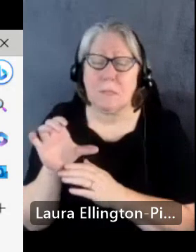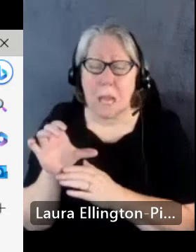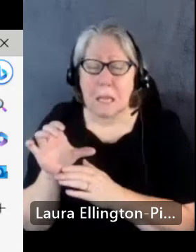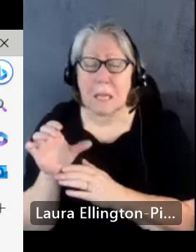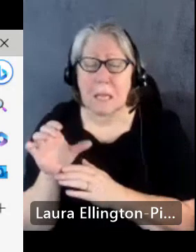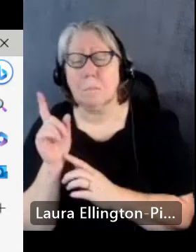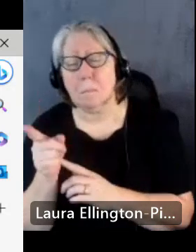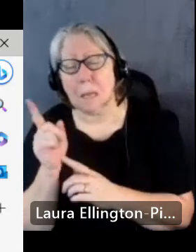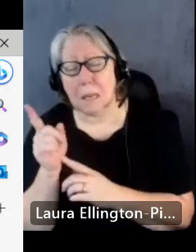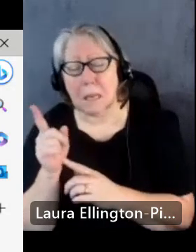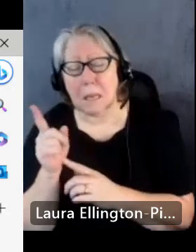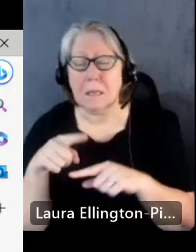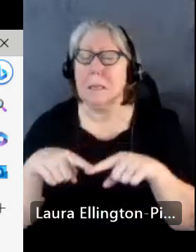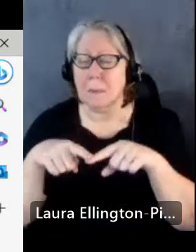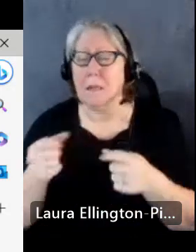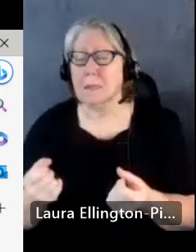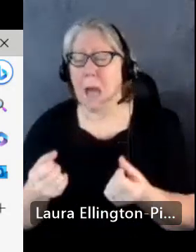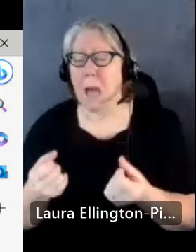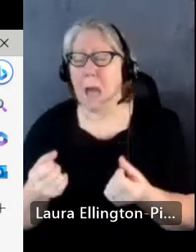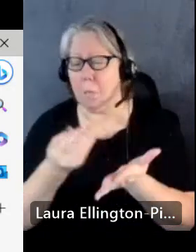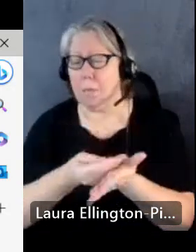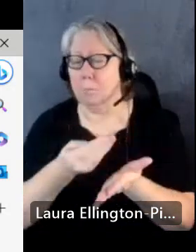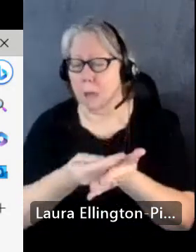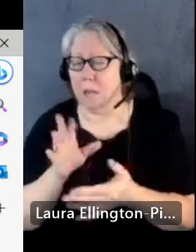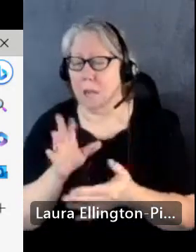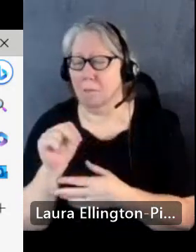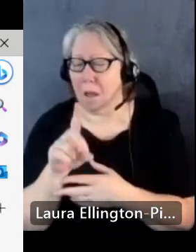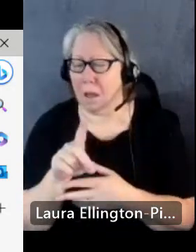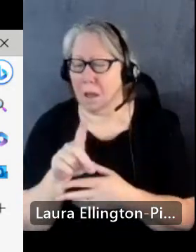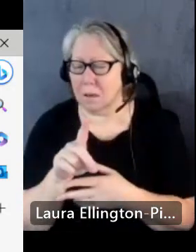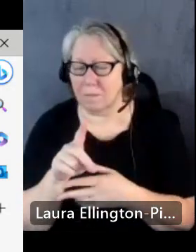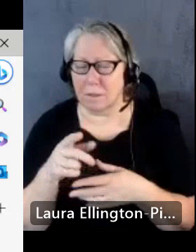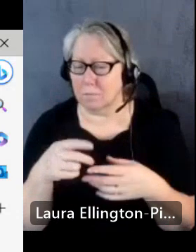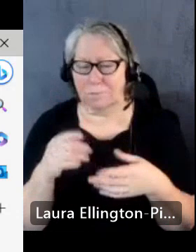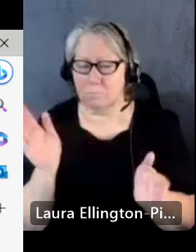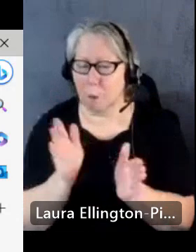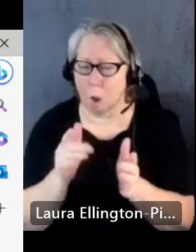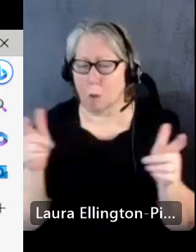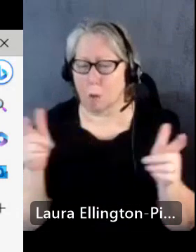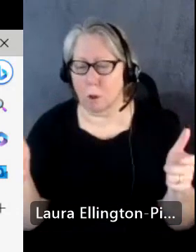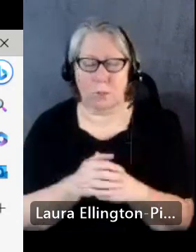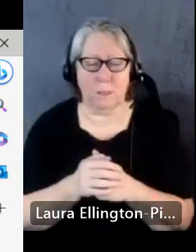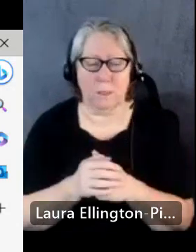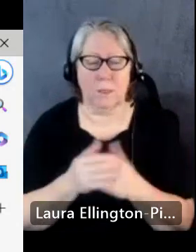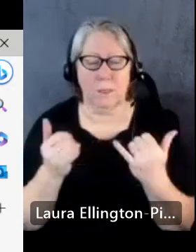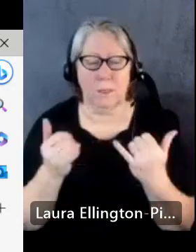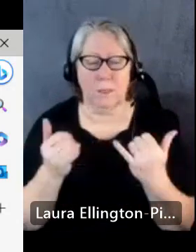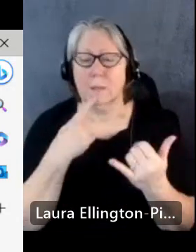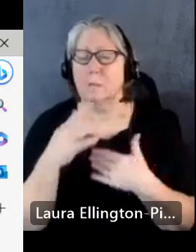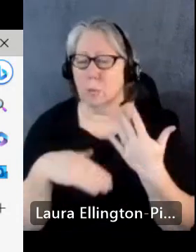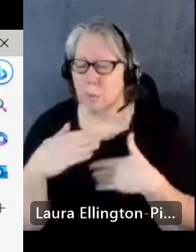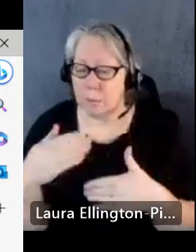how big the fund is. So you can see it does update as it's running. So now it says processing.